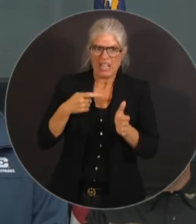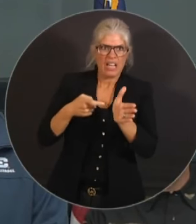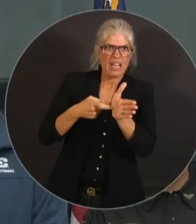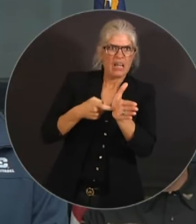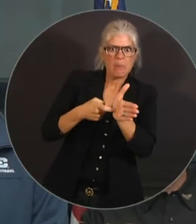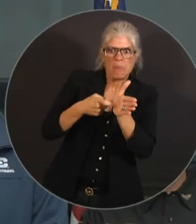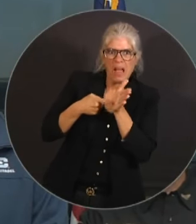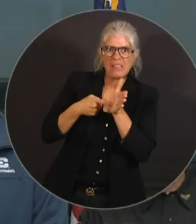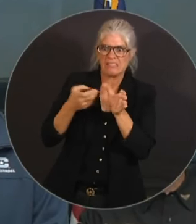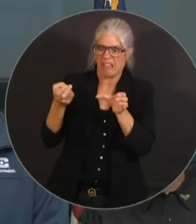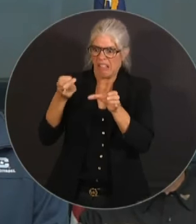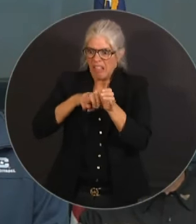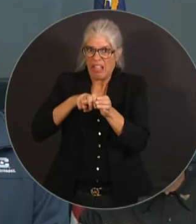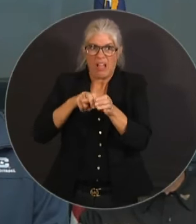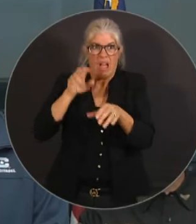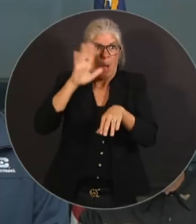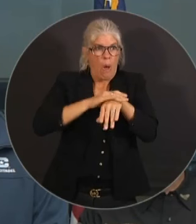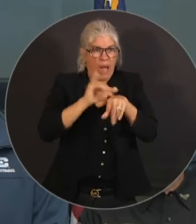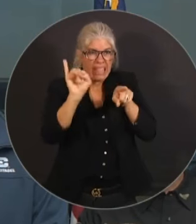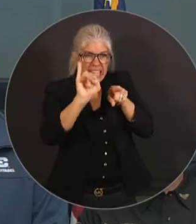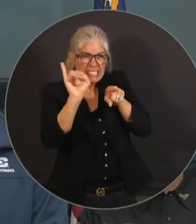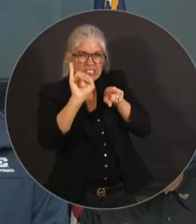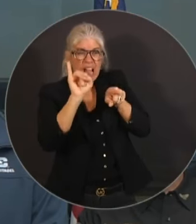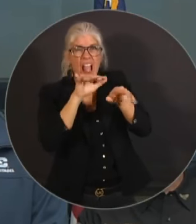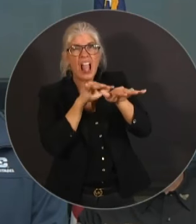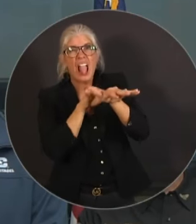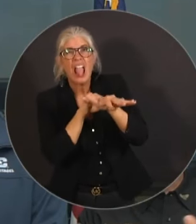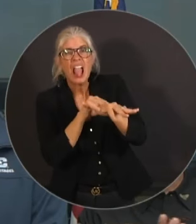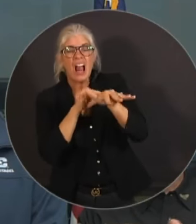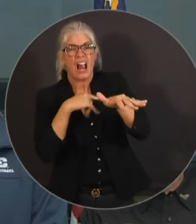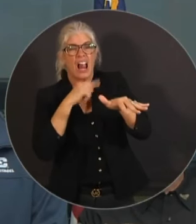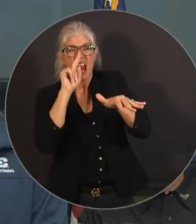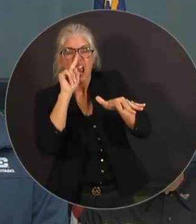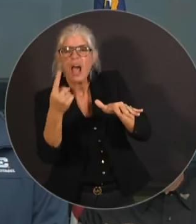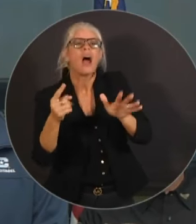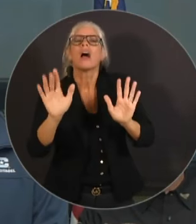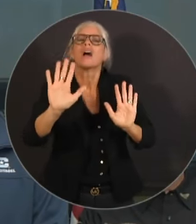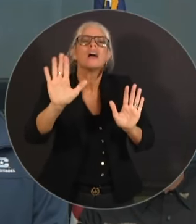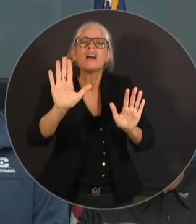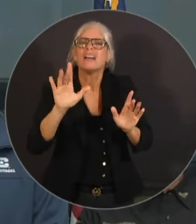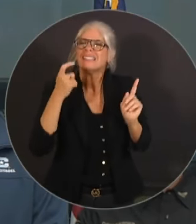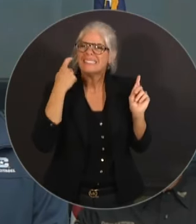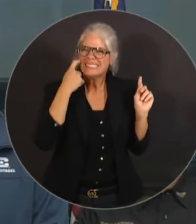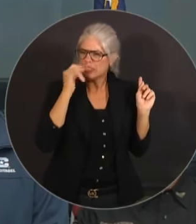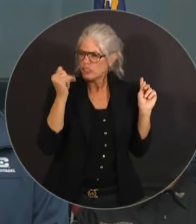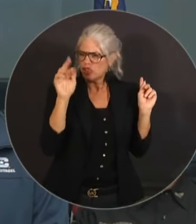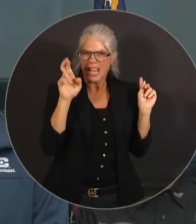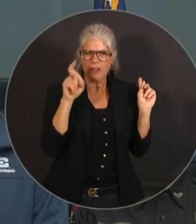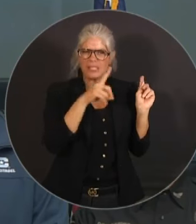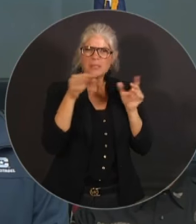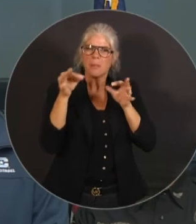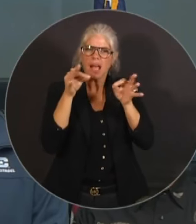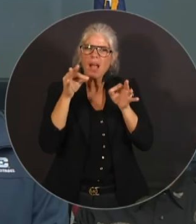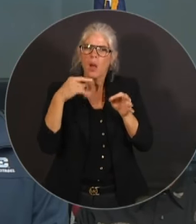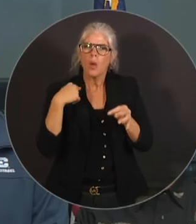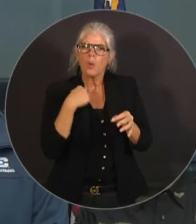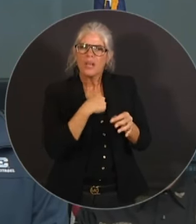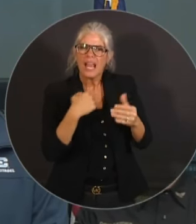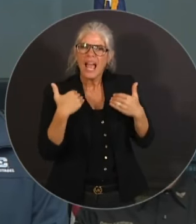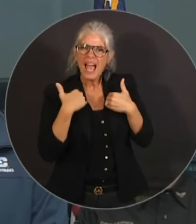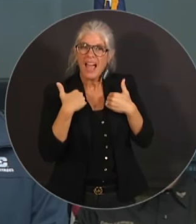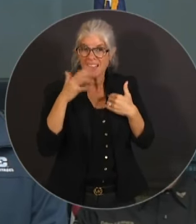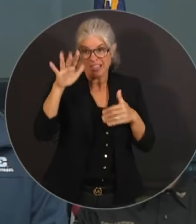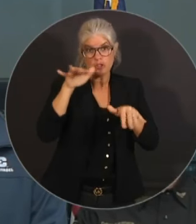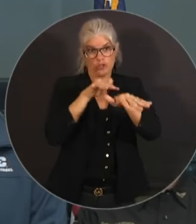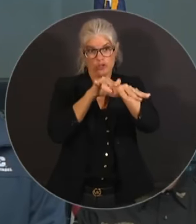interstate and be in potential bumper-to-bumper traffic. I think Jared said yesterday the average was about 20 miles an hour on